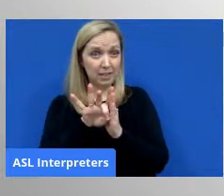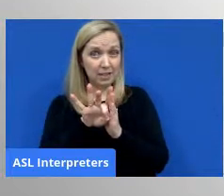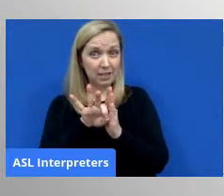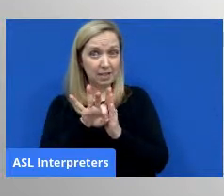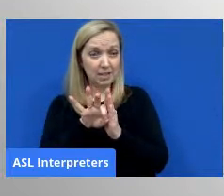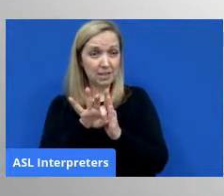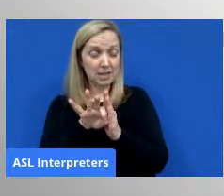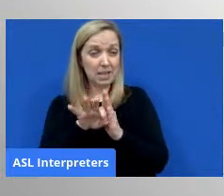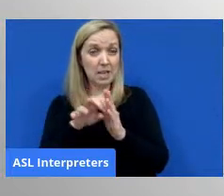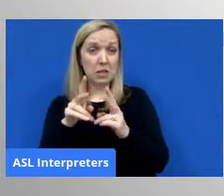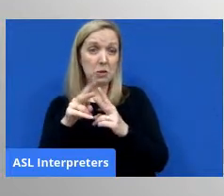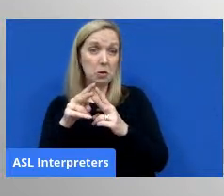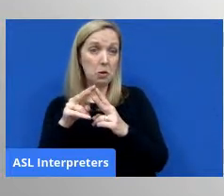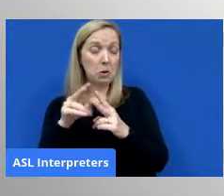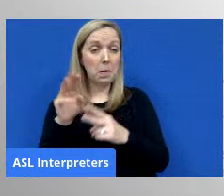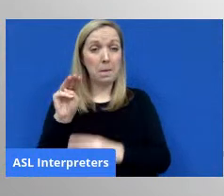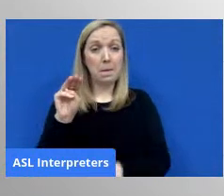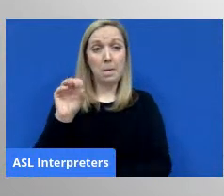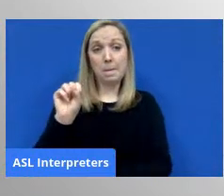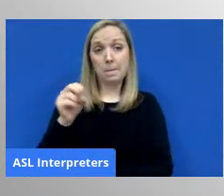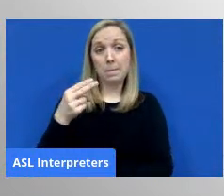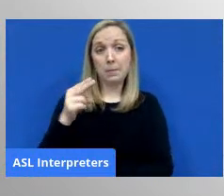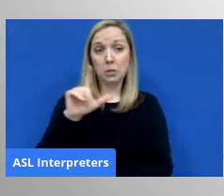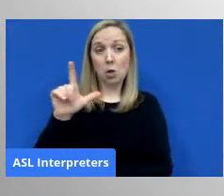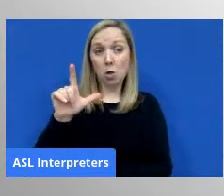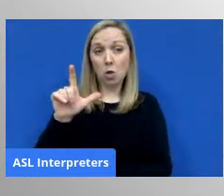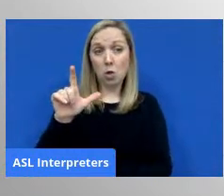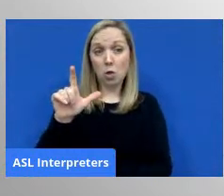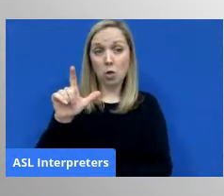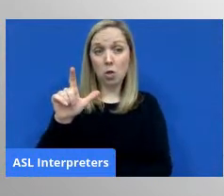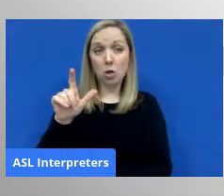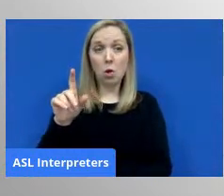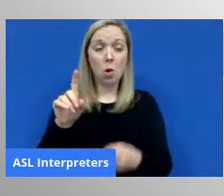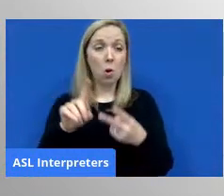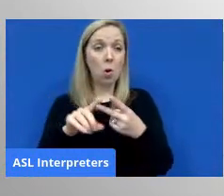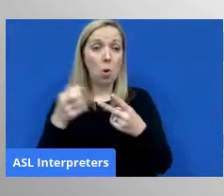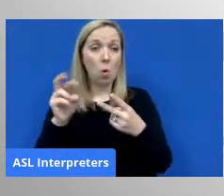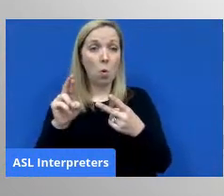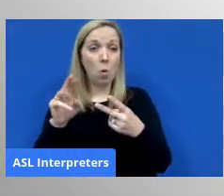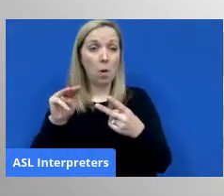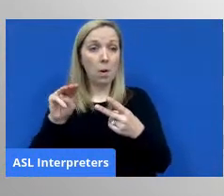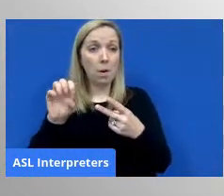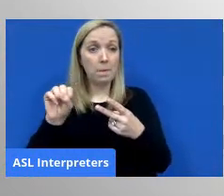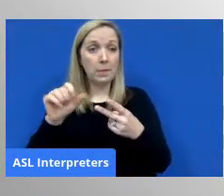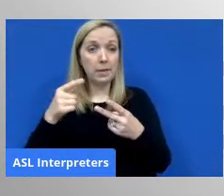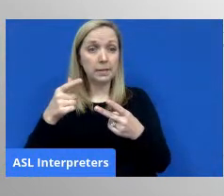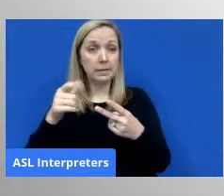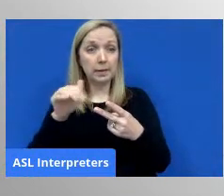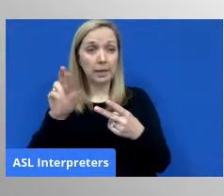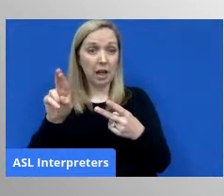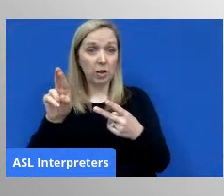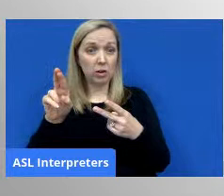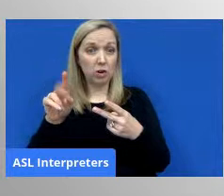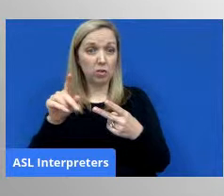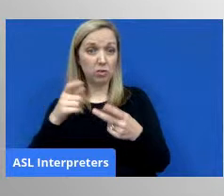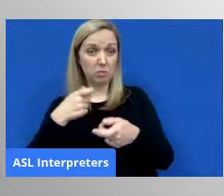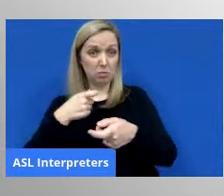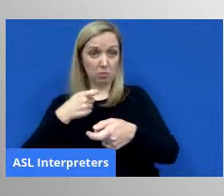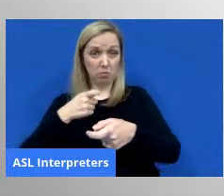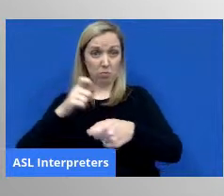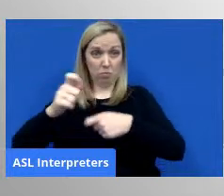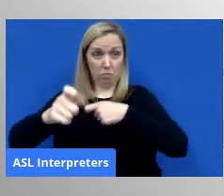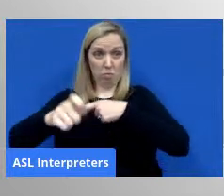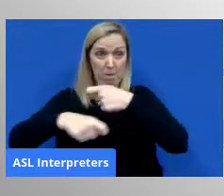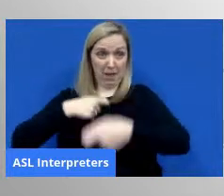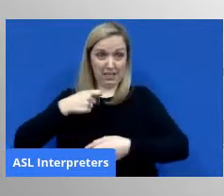either Ms. Hull for my position at policy, or Ms. Gallagher? I mean, is that something I can do? That